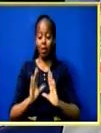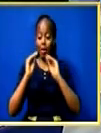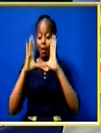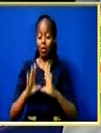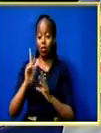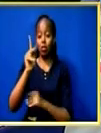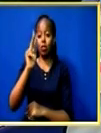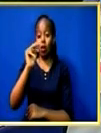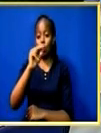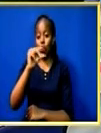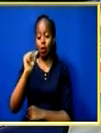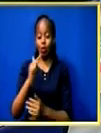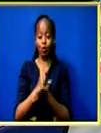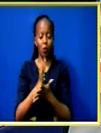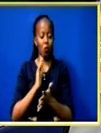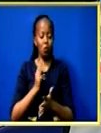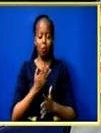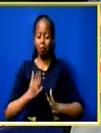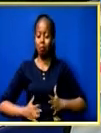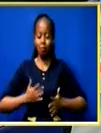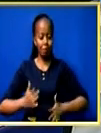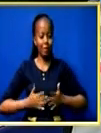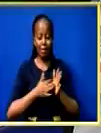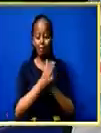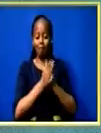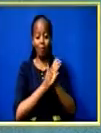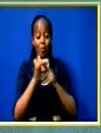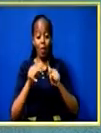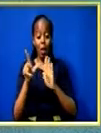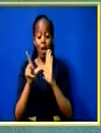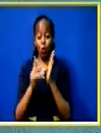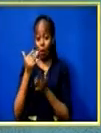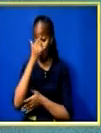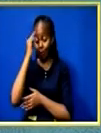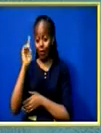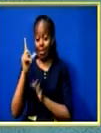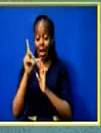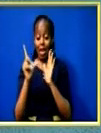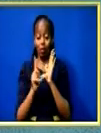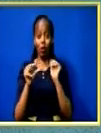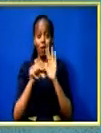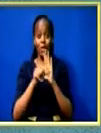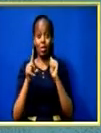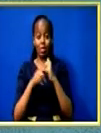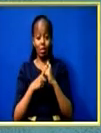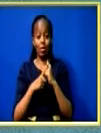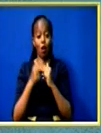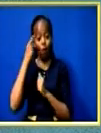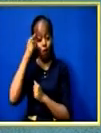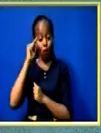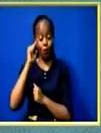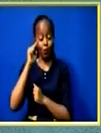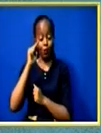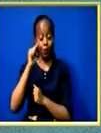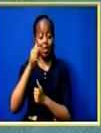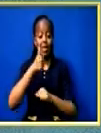Teacher Elizabeth Kunga. And we're so excited for today's lesson because it's the first lesson of grade 6 for